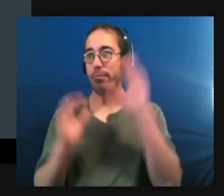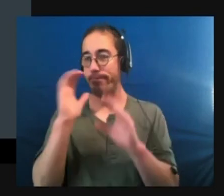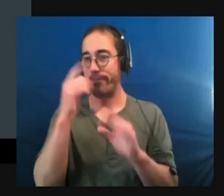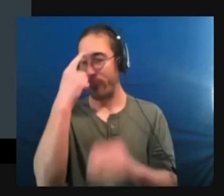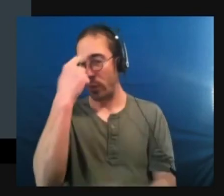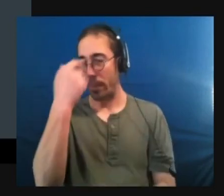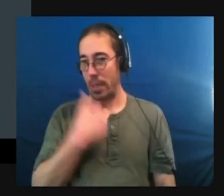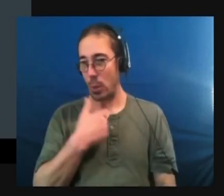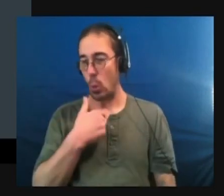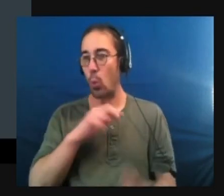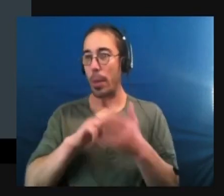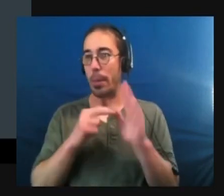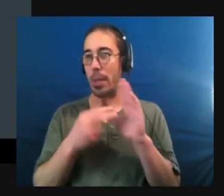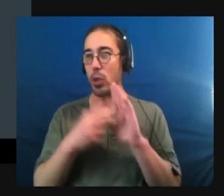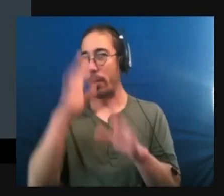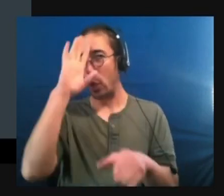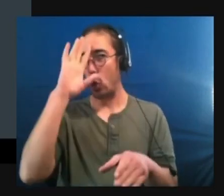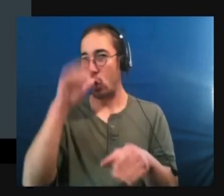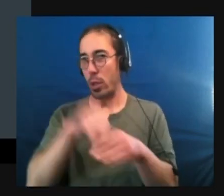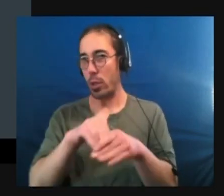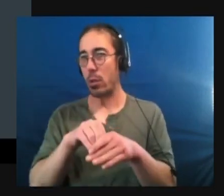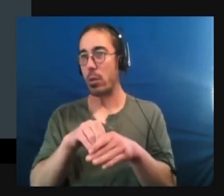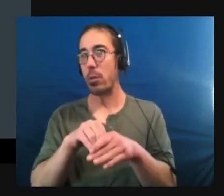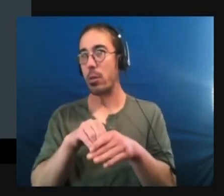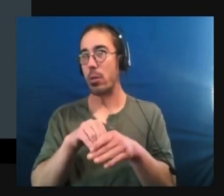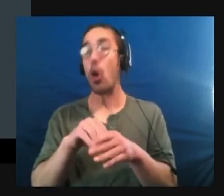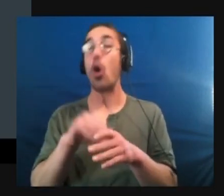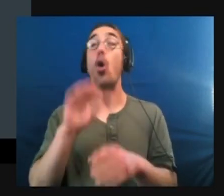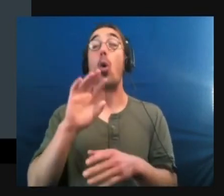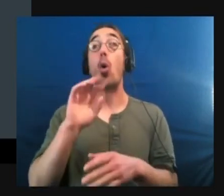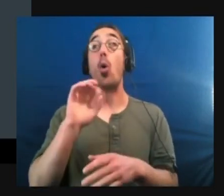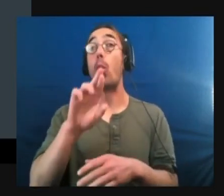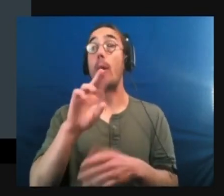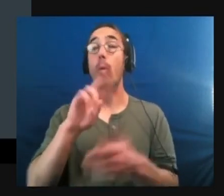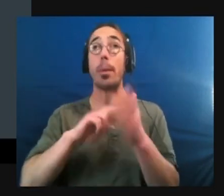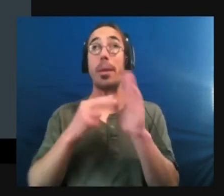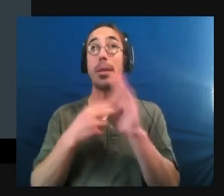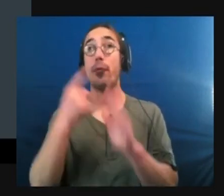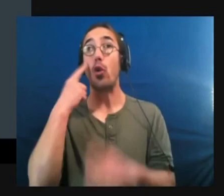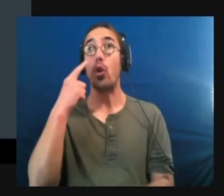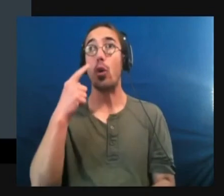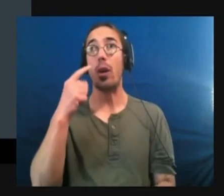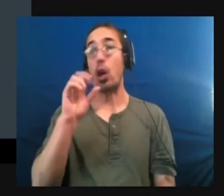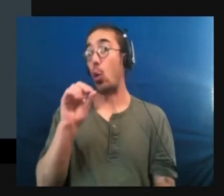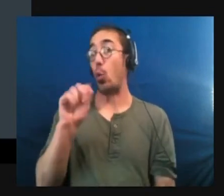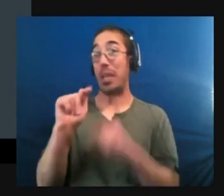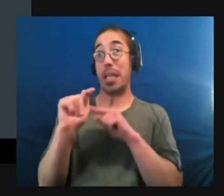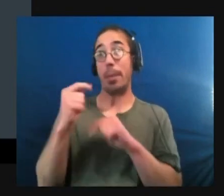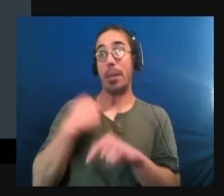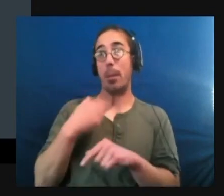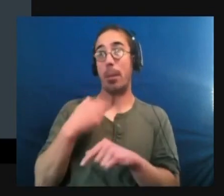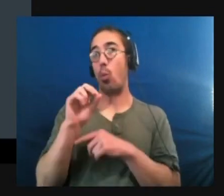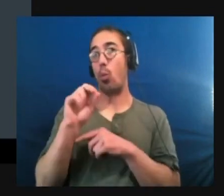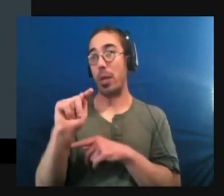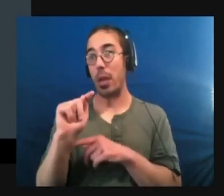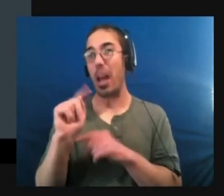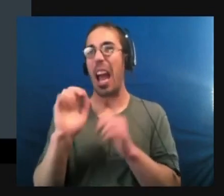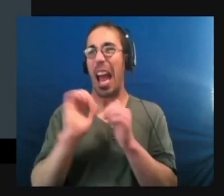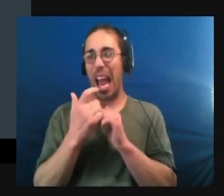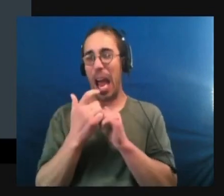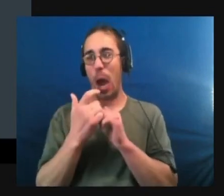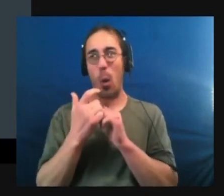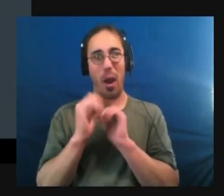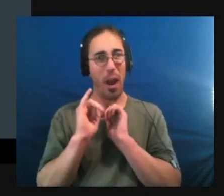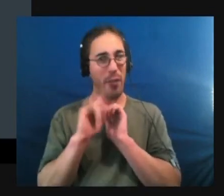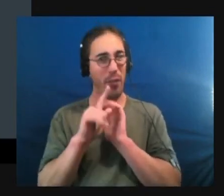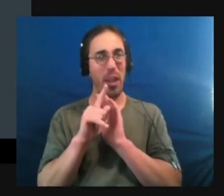be an autistic or an occupational therapist. And the way that I identify it looks kind of